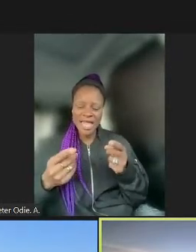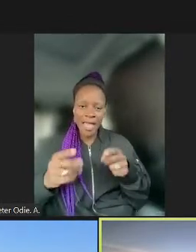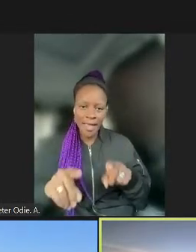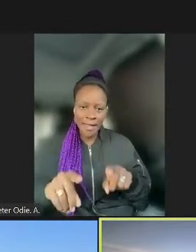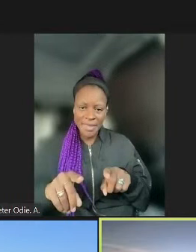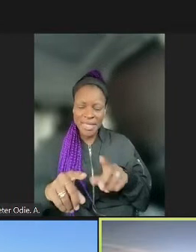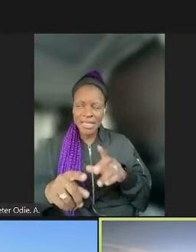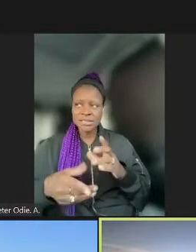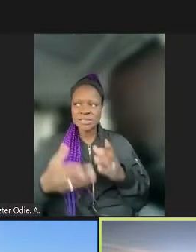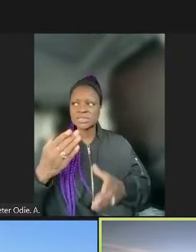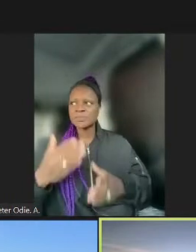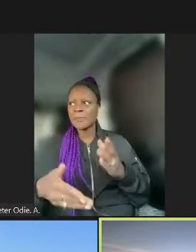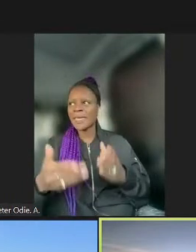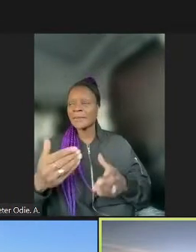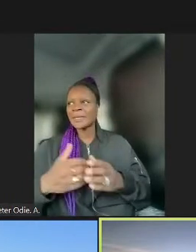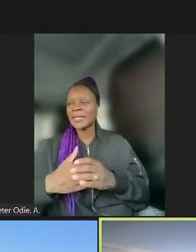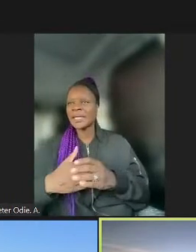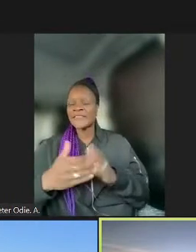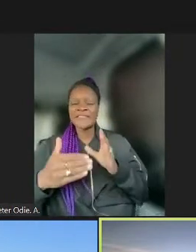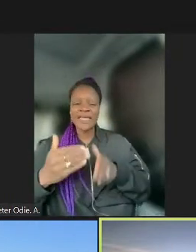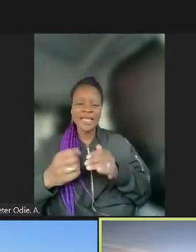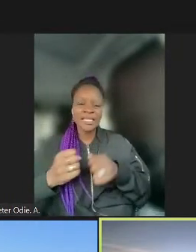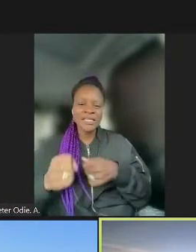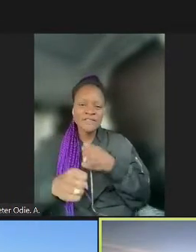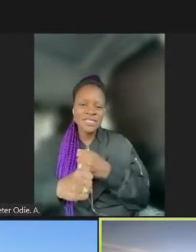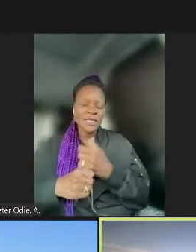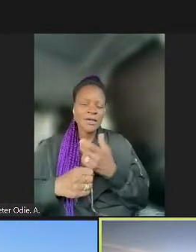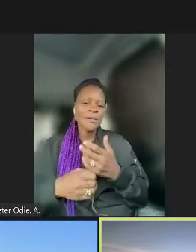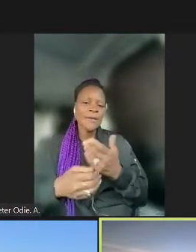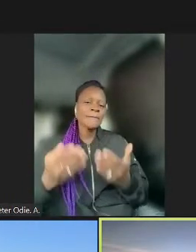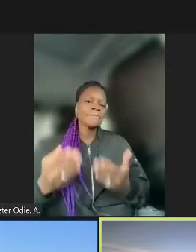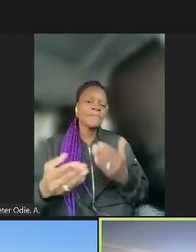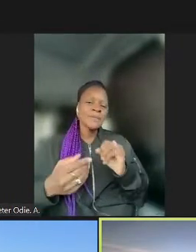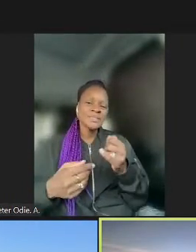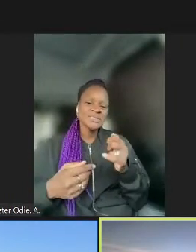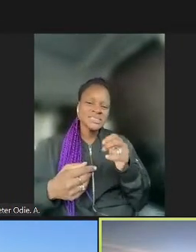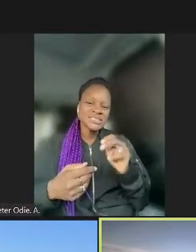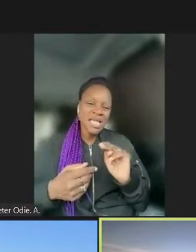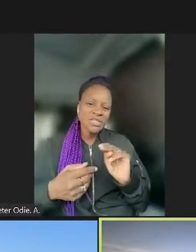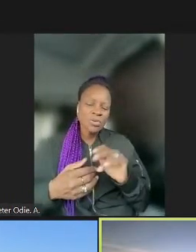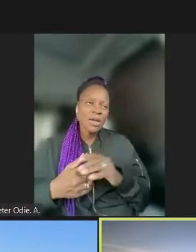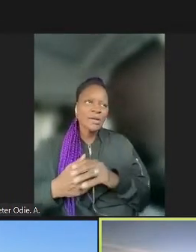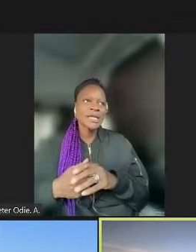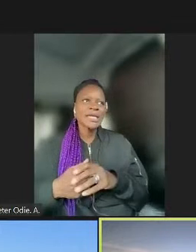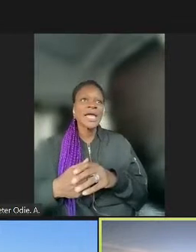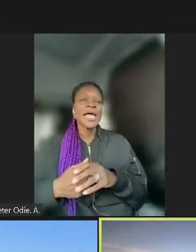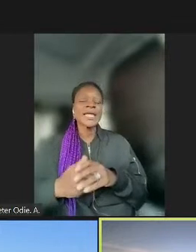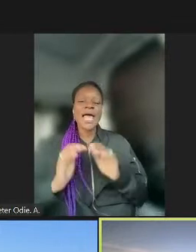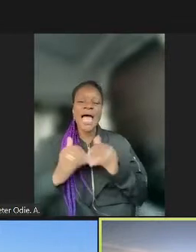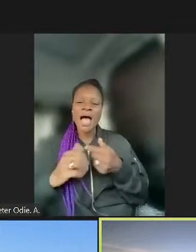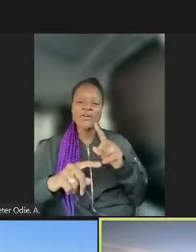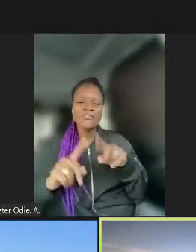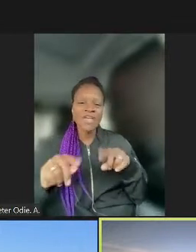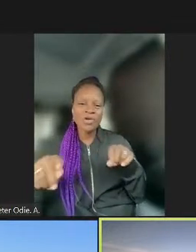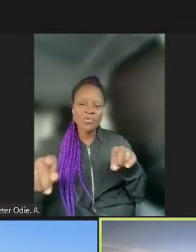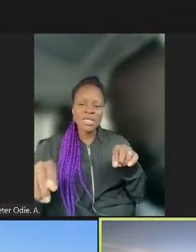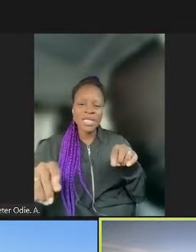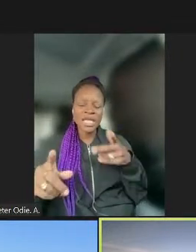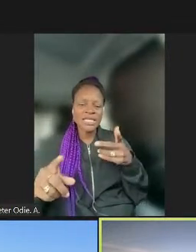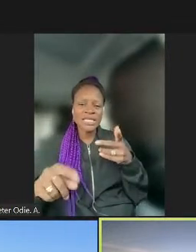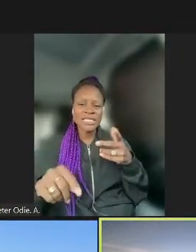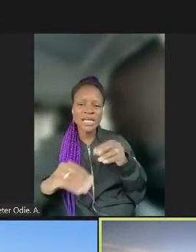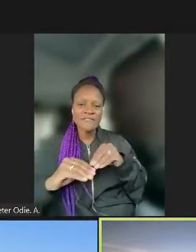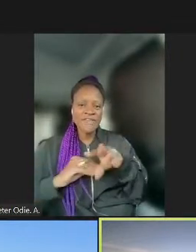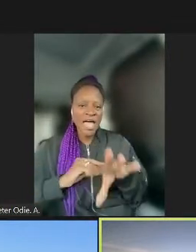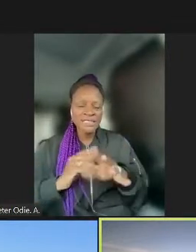year, early January. We're following all these metrics. And as far as how this variant could affect that, we're not sure.